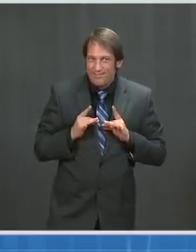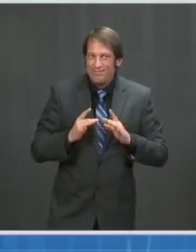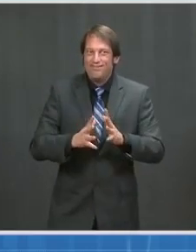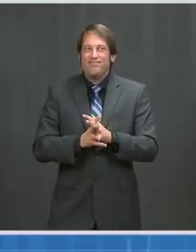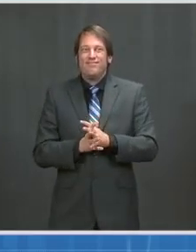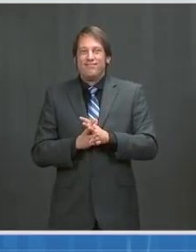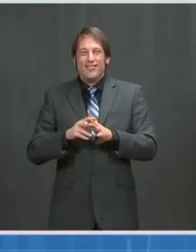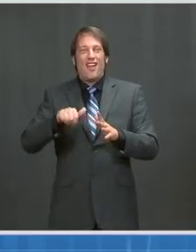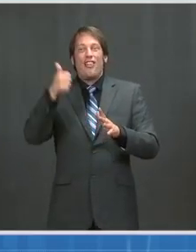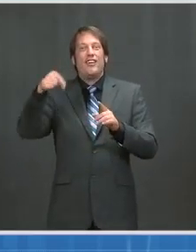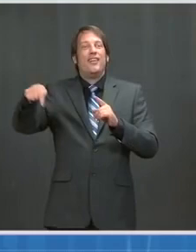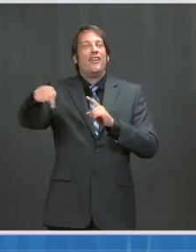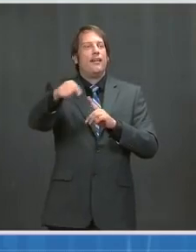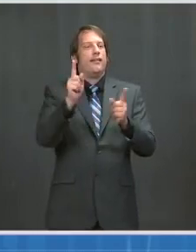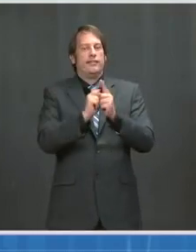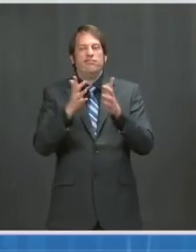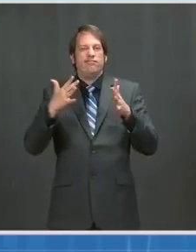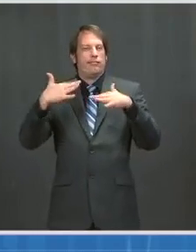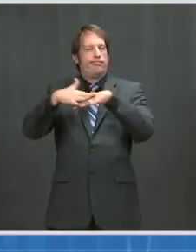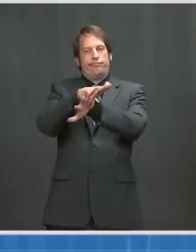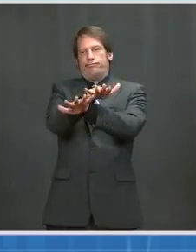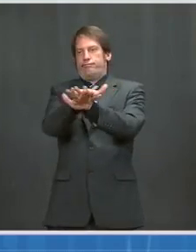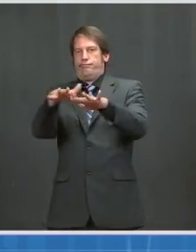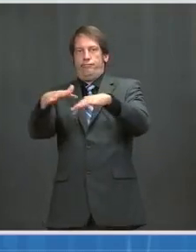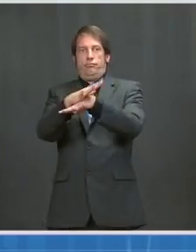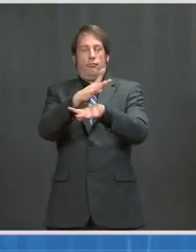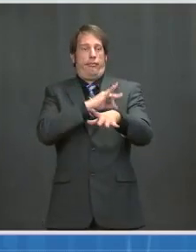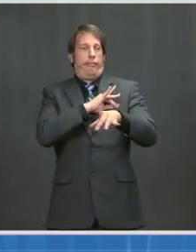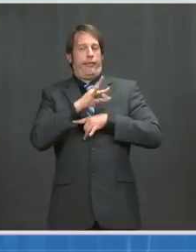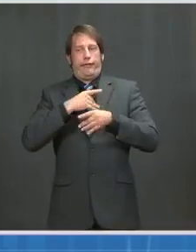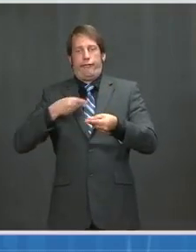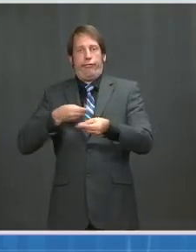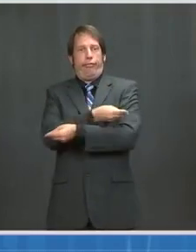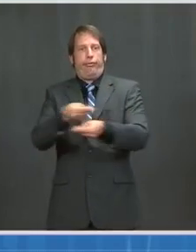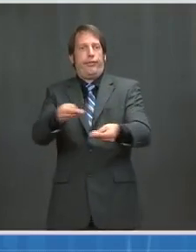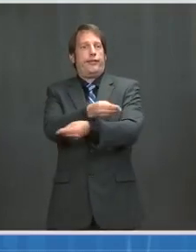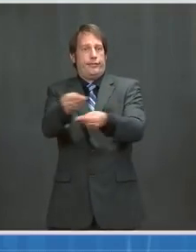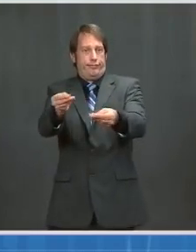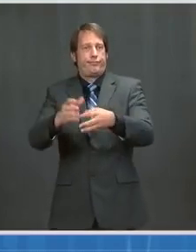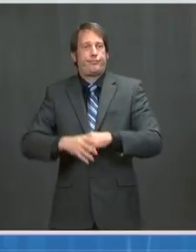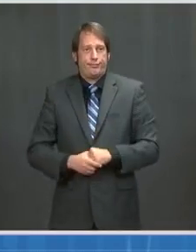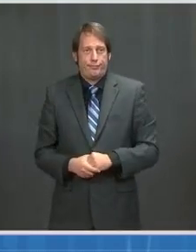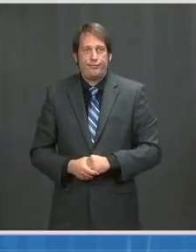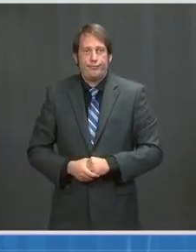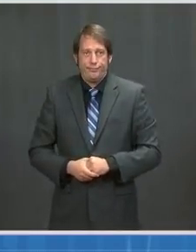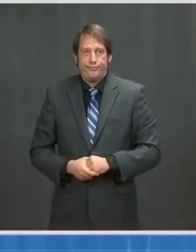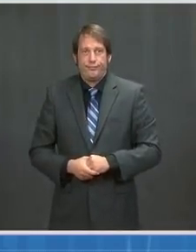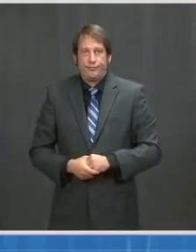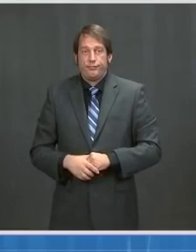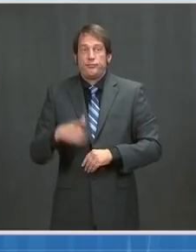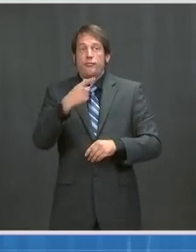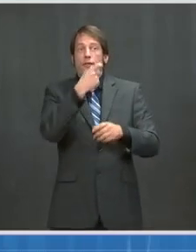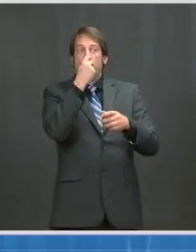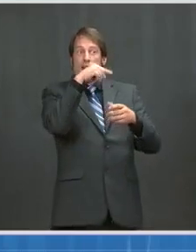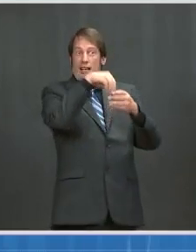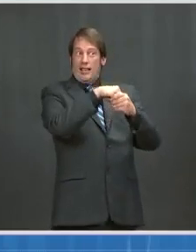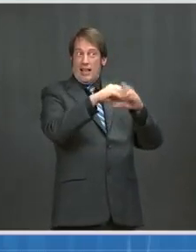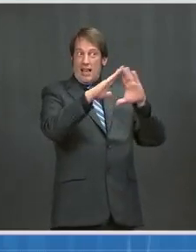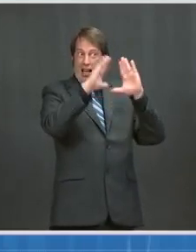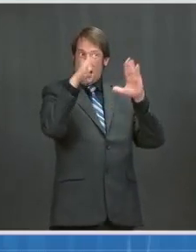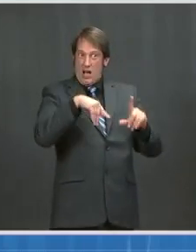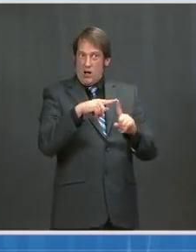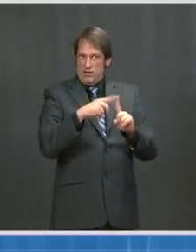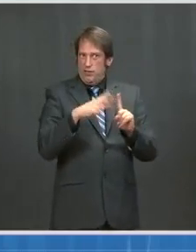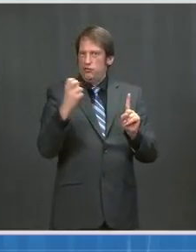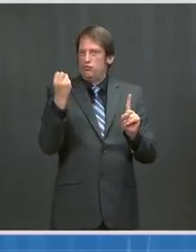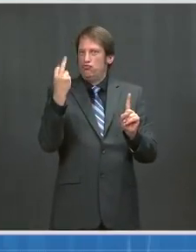got COVID-19. 12 were household contacts, 3 were long-term care facility contacts, and 2